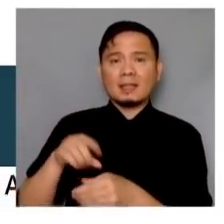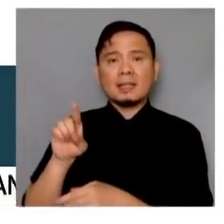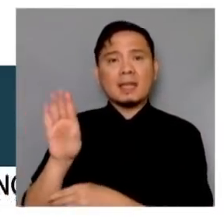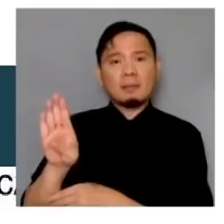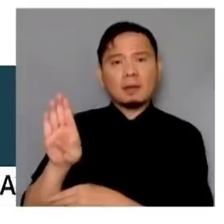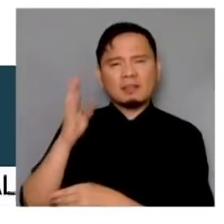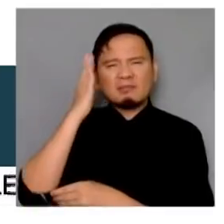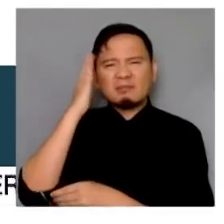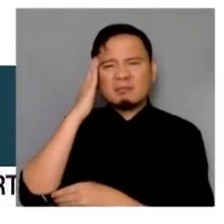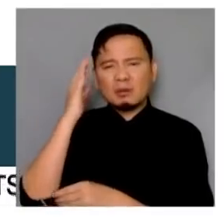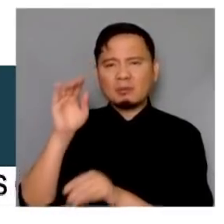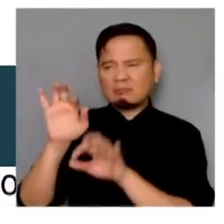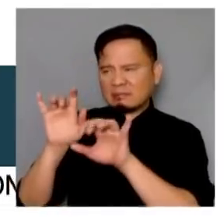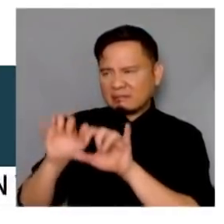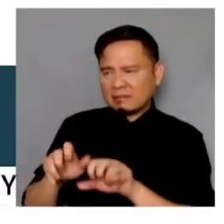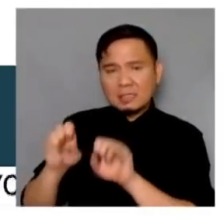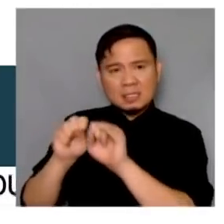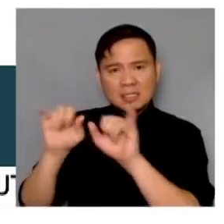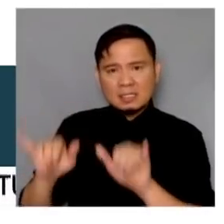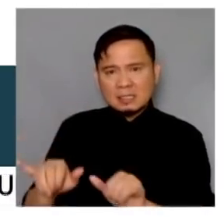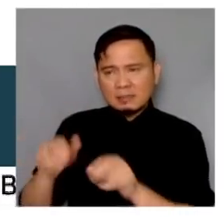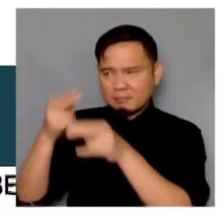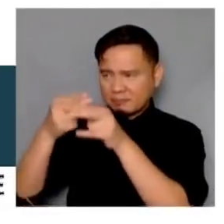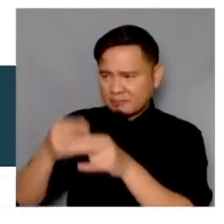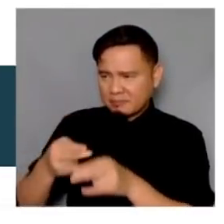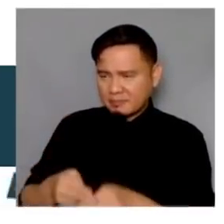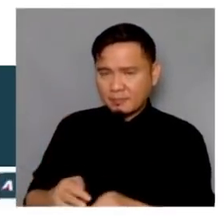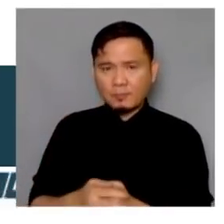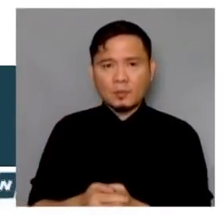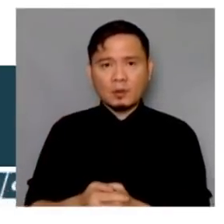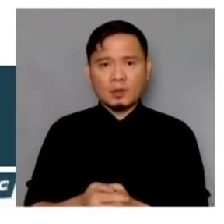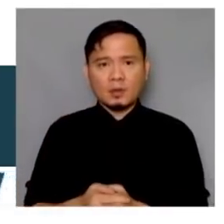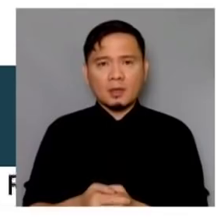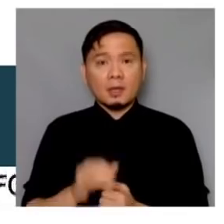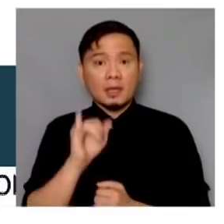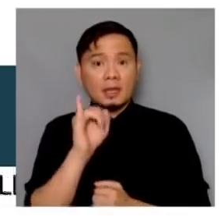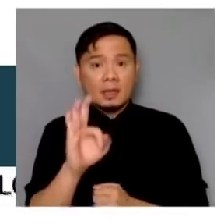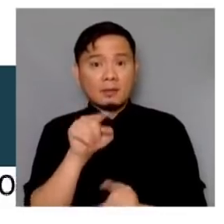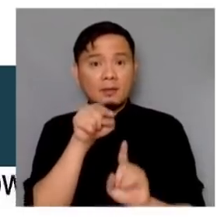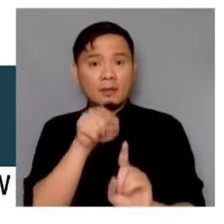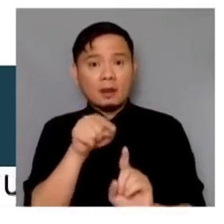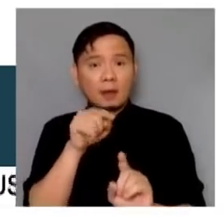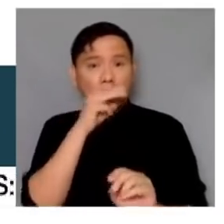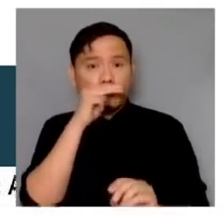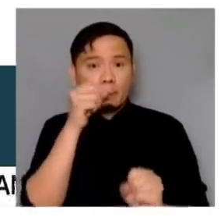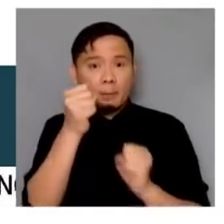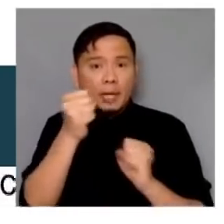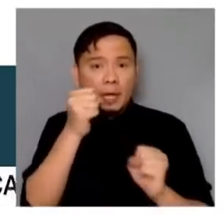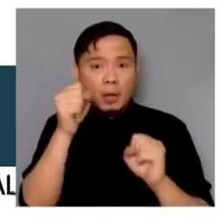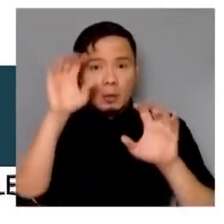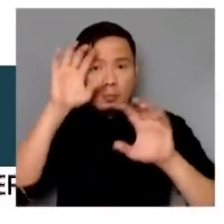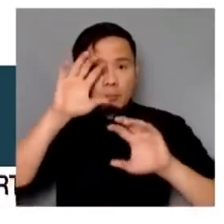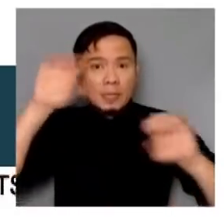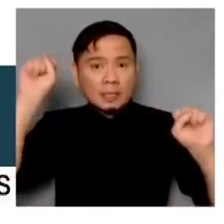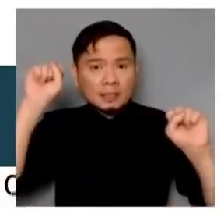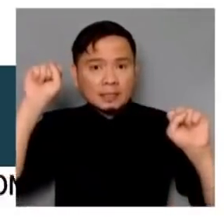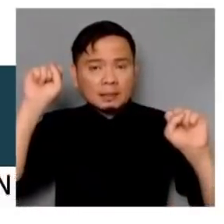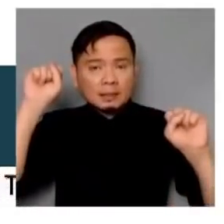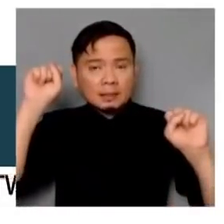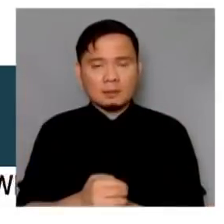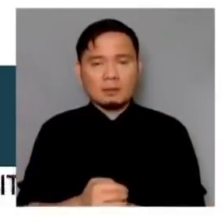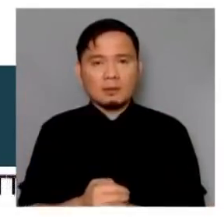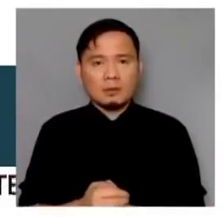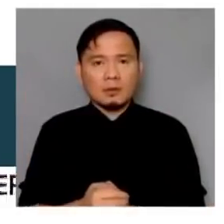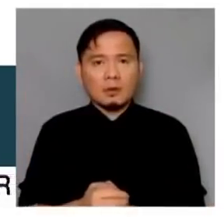team. Once we win, if Senator Pacquiao becomes president, then automatically we activate